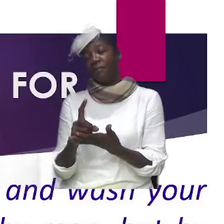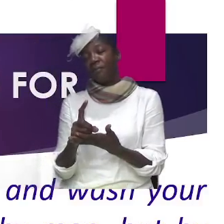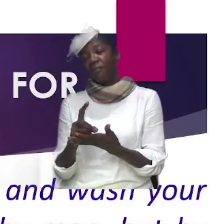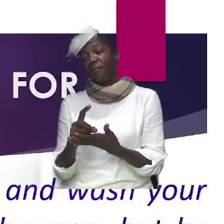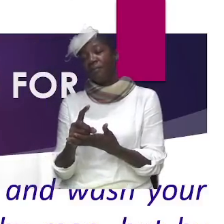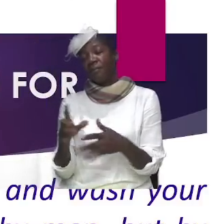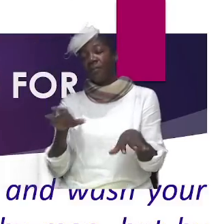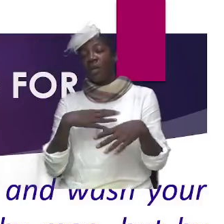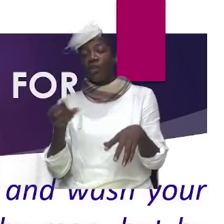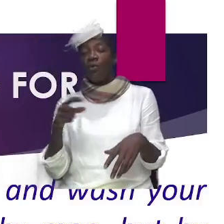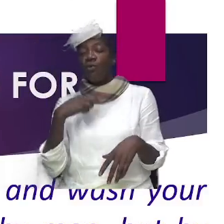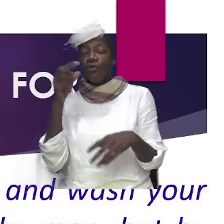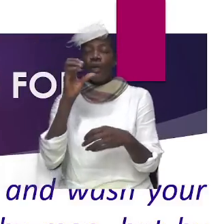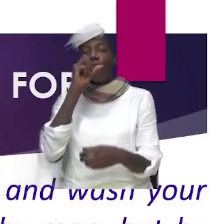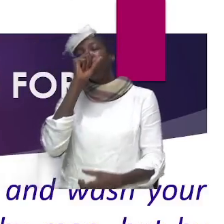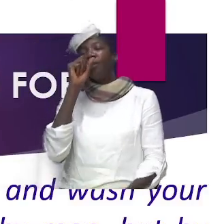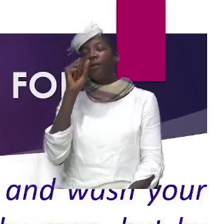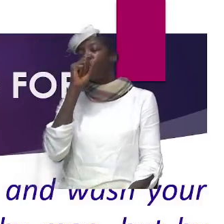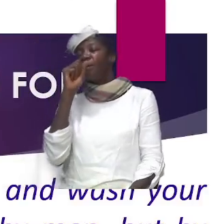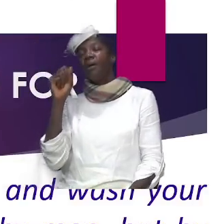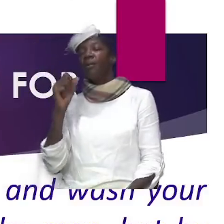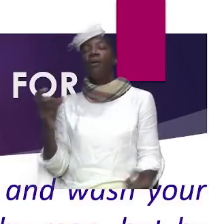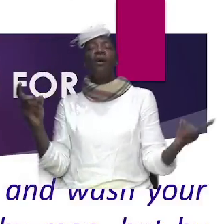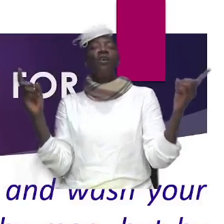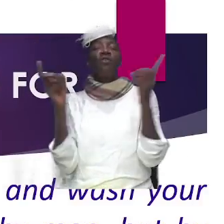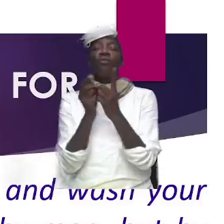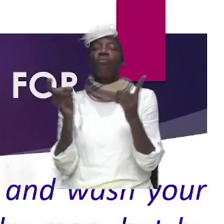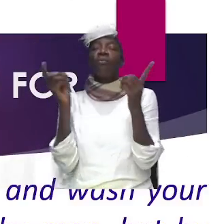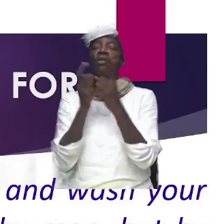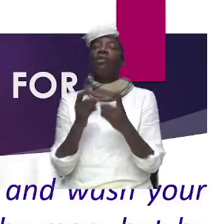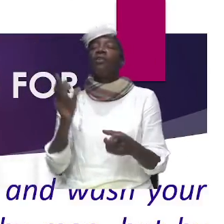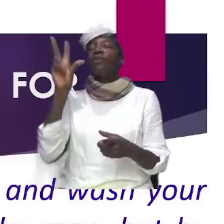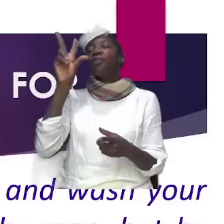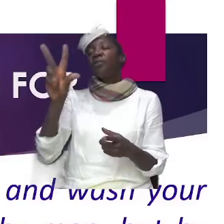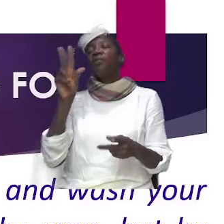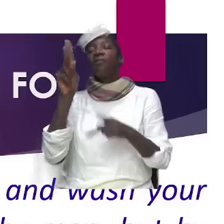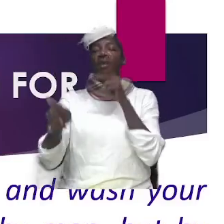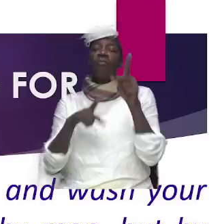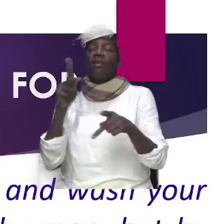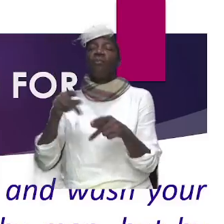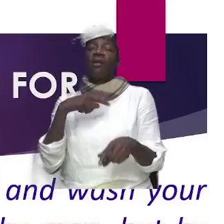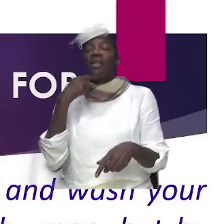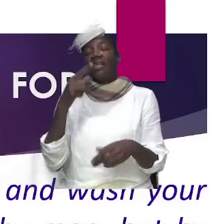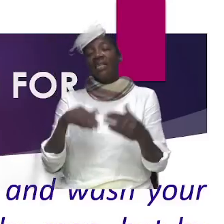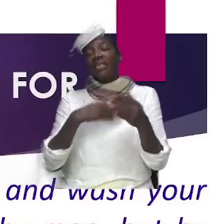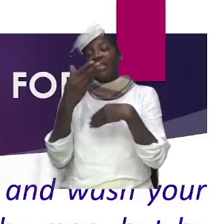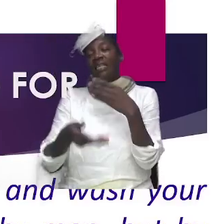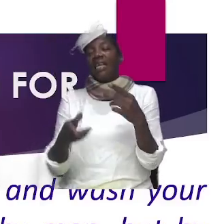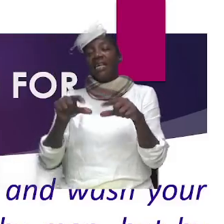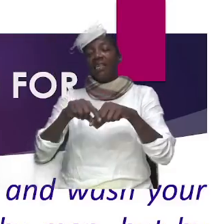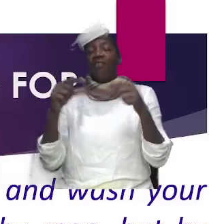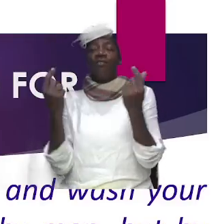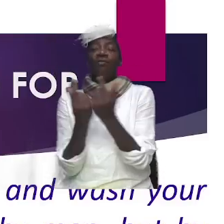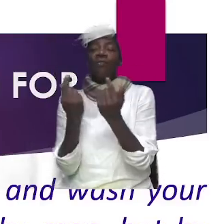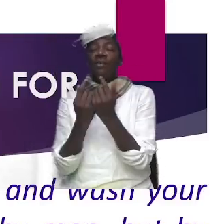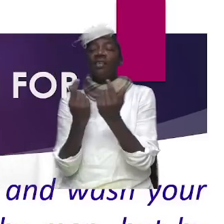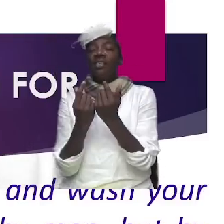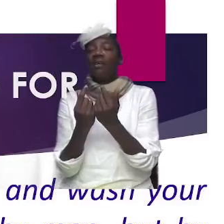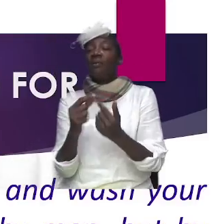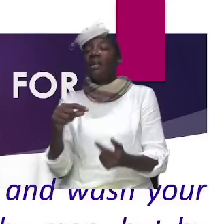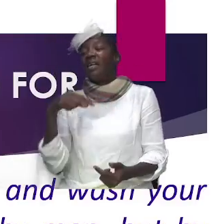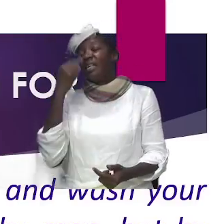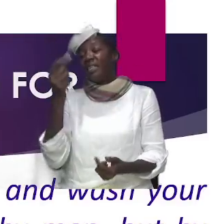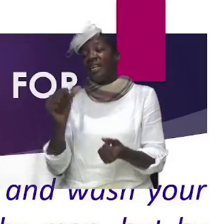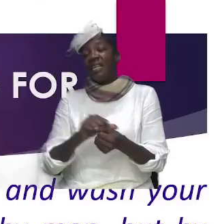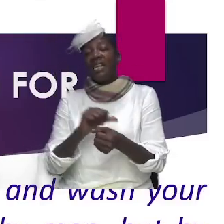over the mic and say it, but we meet with our little group of three and we tell them. We meet with the next group of three, so we're quietly telling them, but we're telling